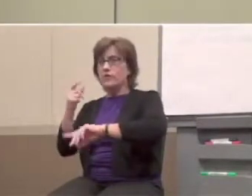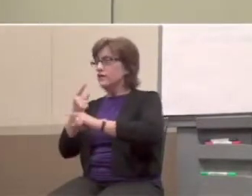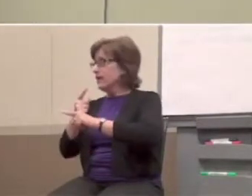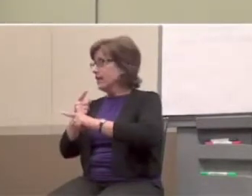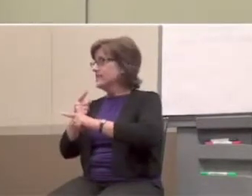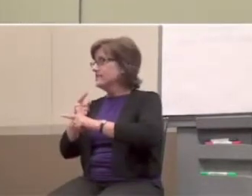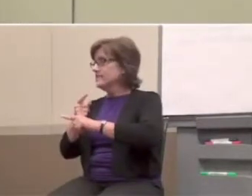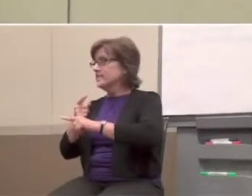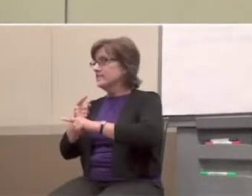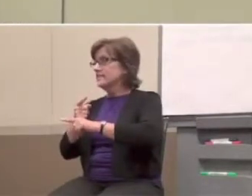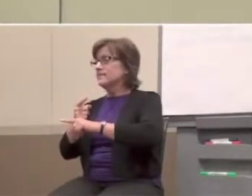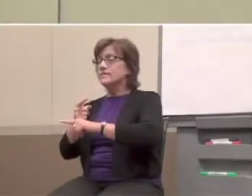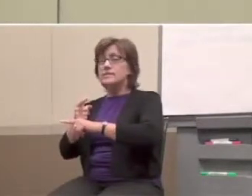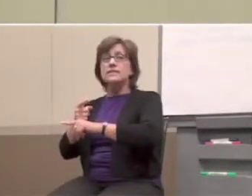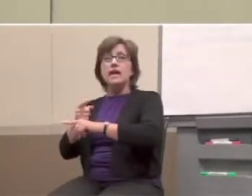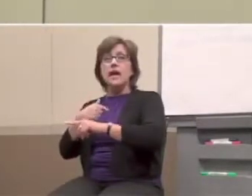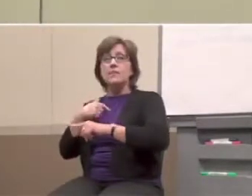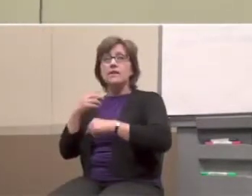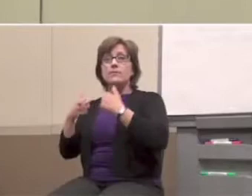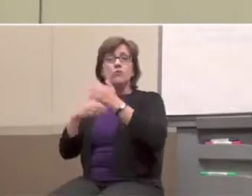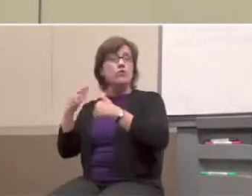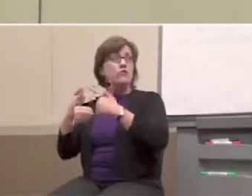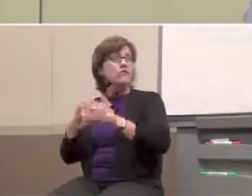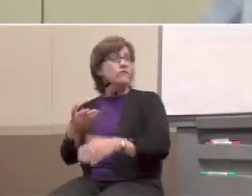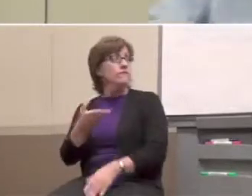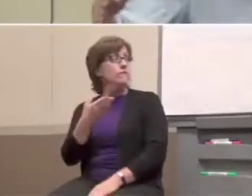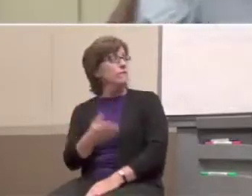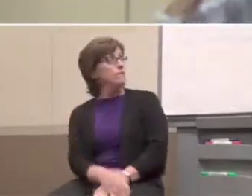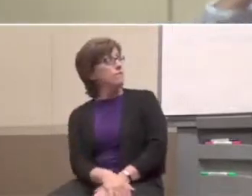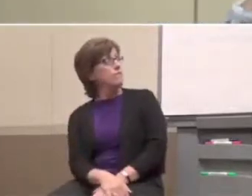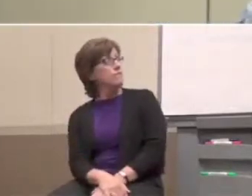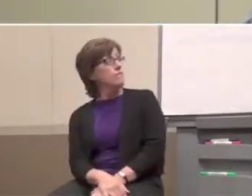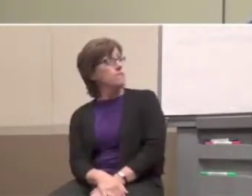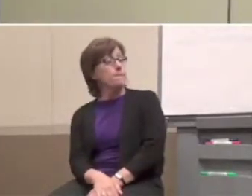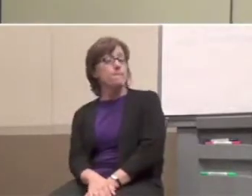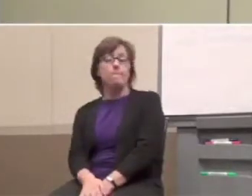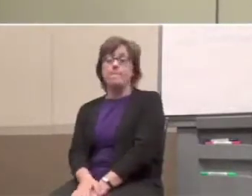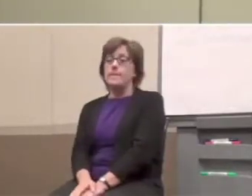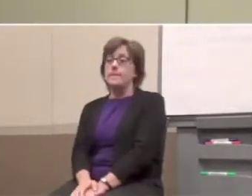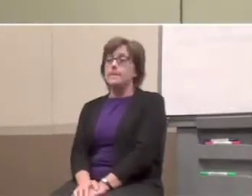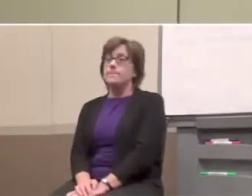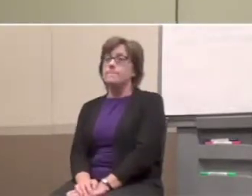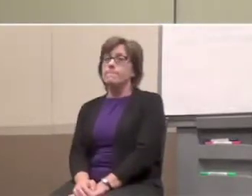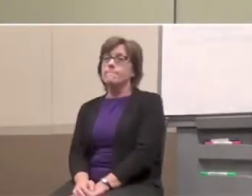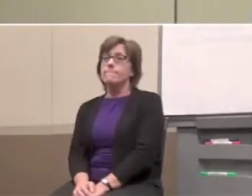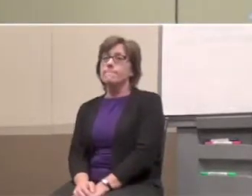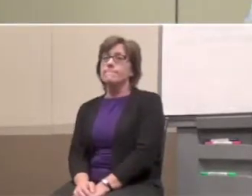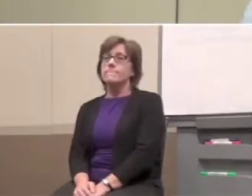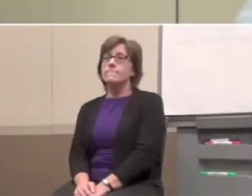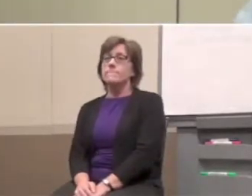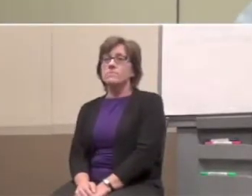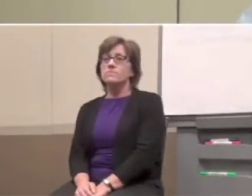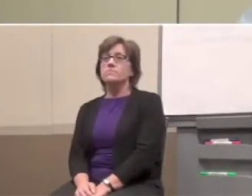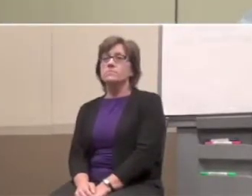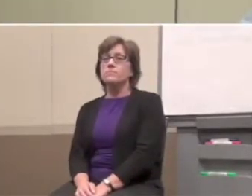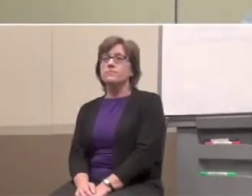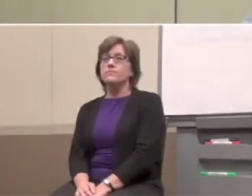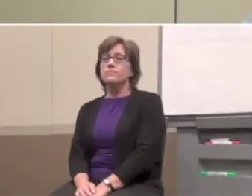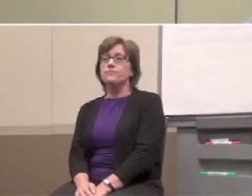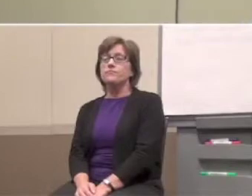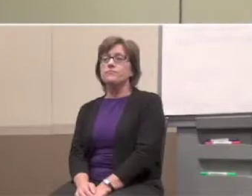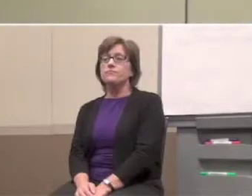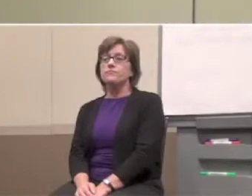Okay, so I'm going to move us over. Okay. So when you're dealing with